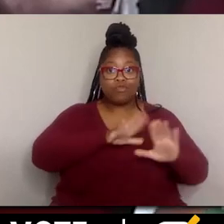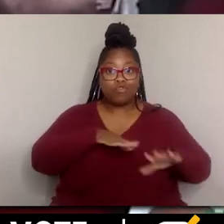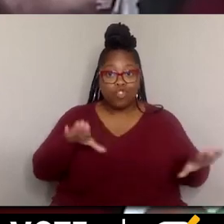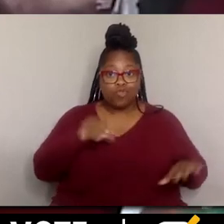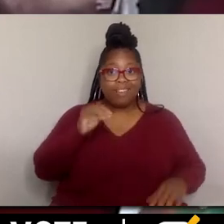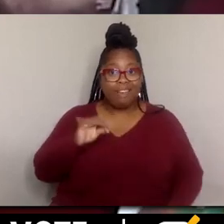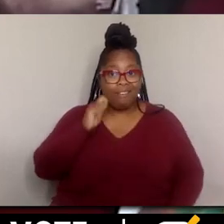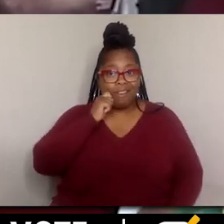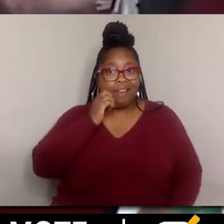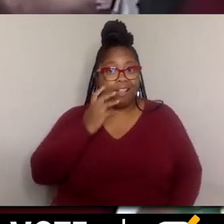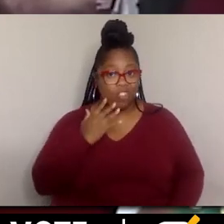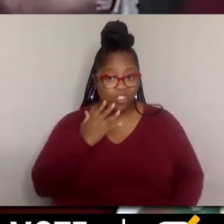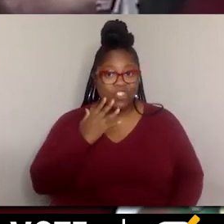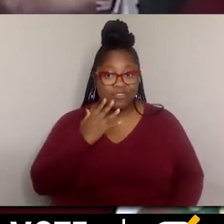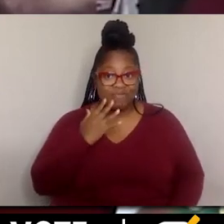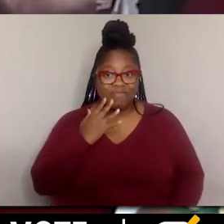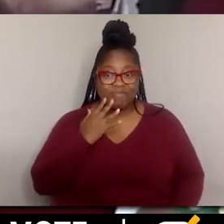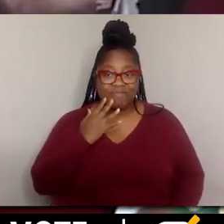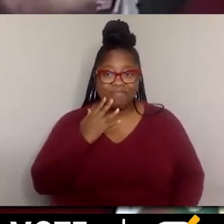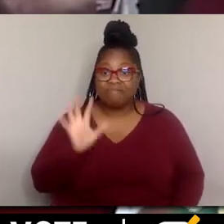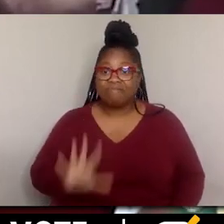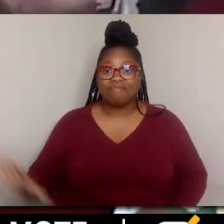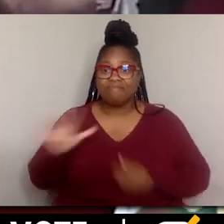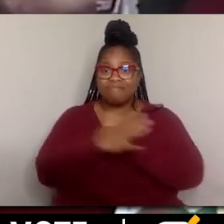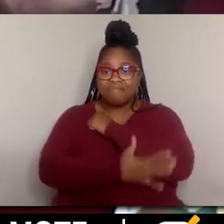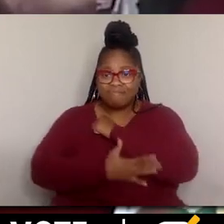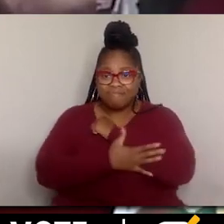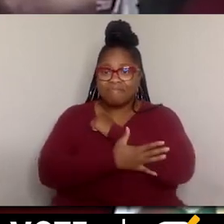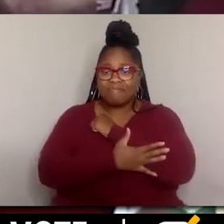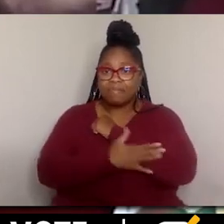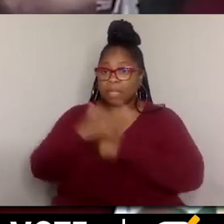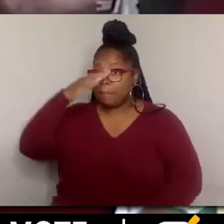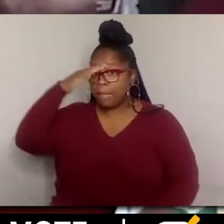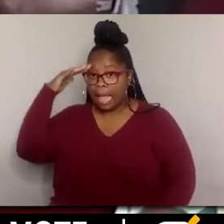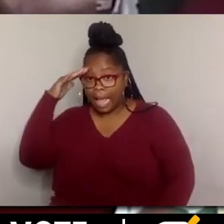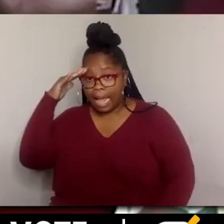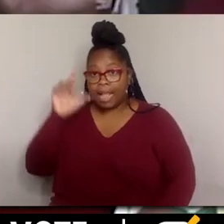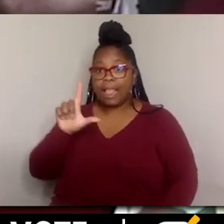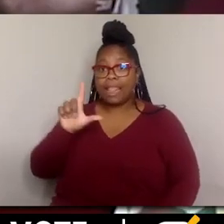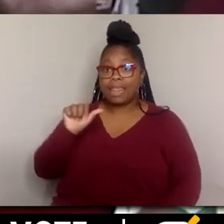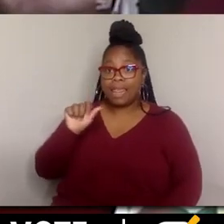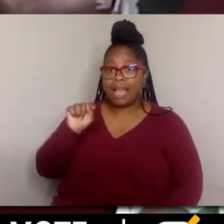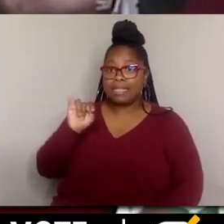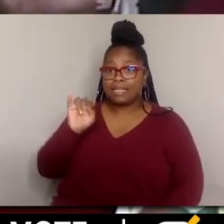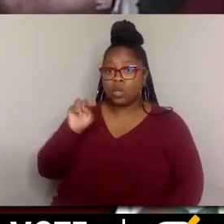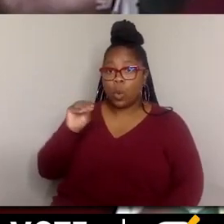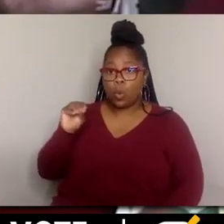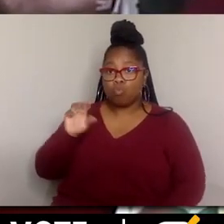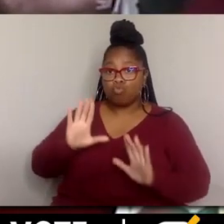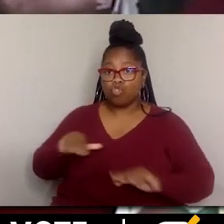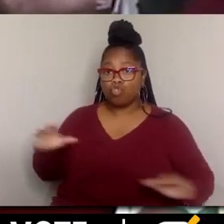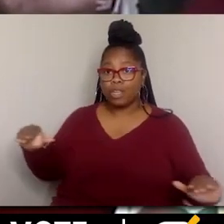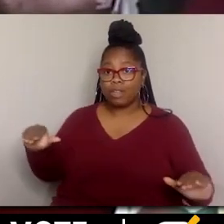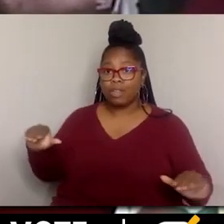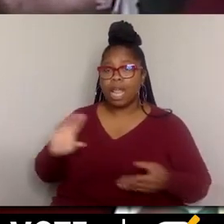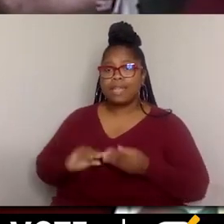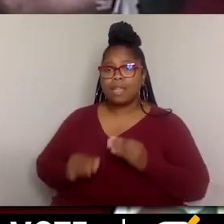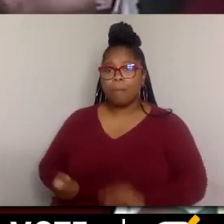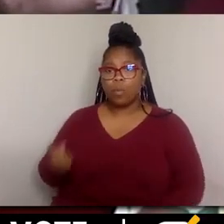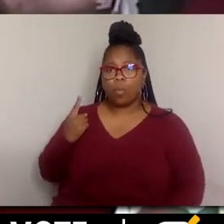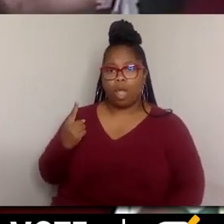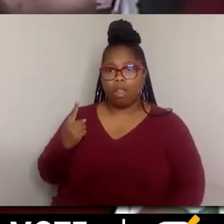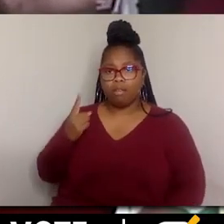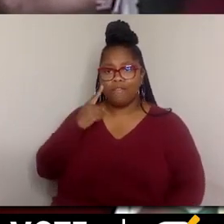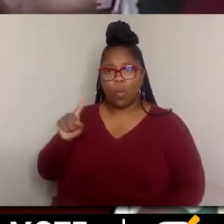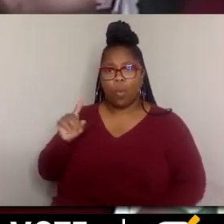color. Nationally, Black and Latino children are number one in infection and